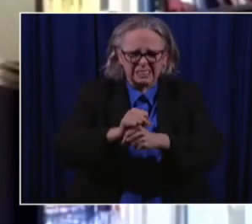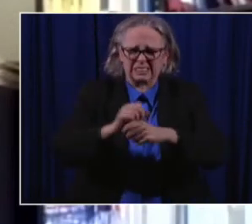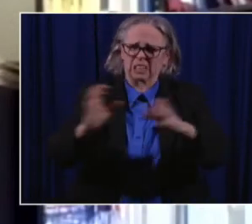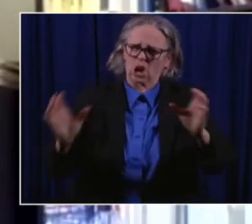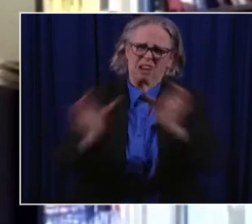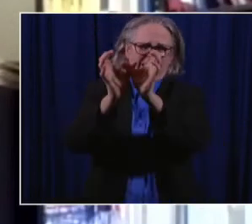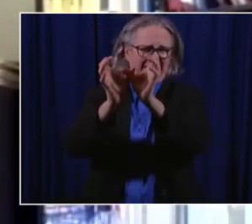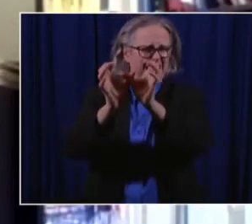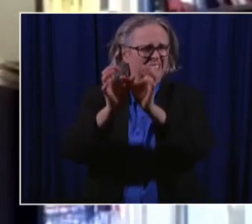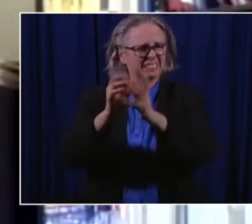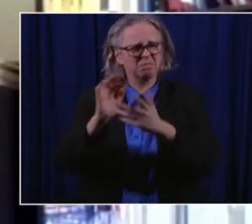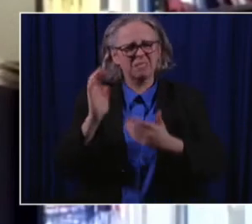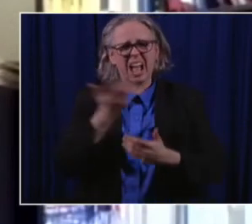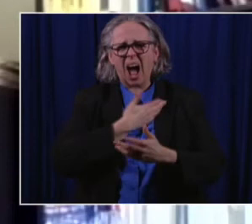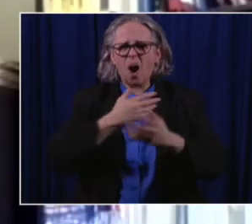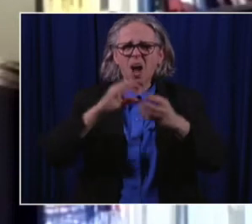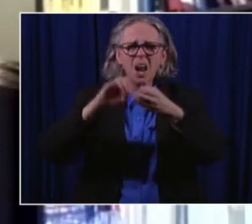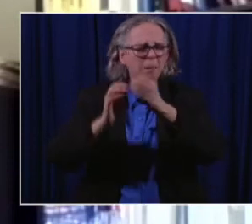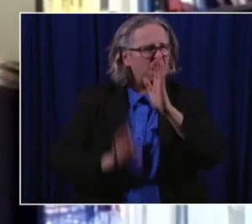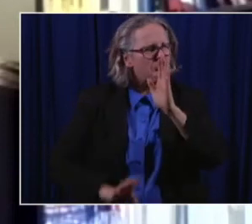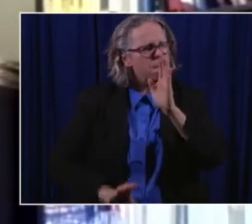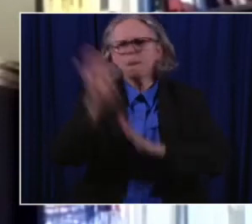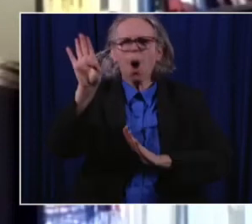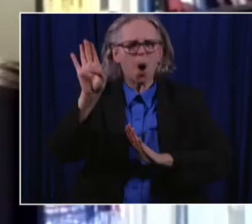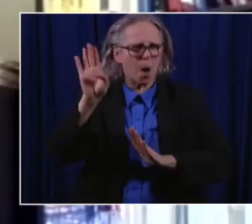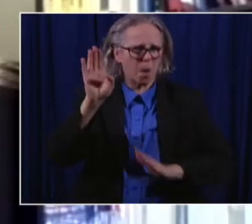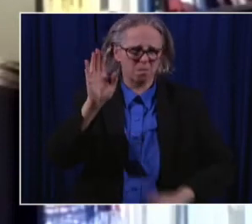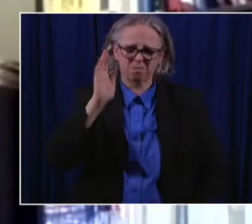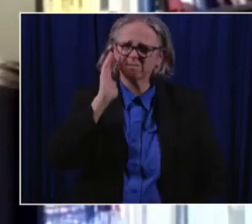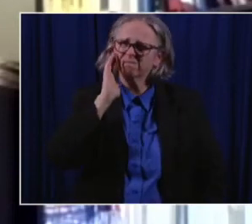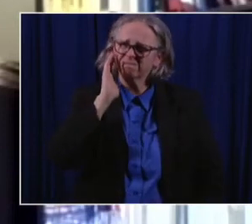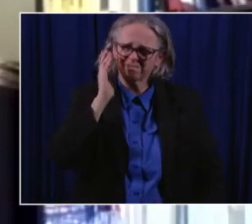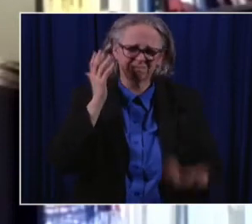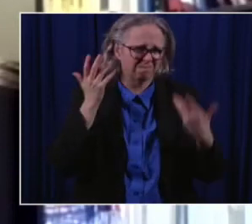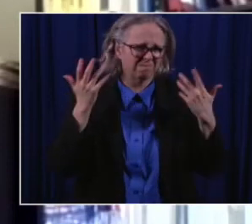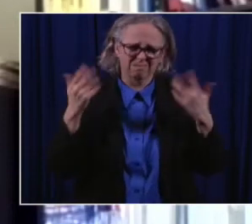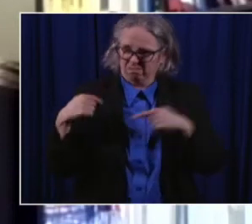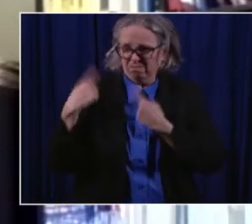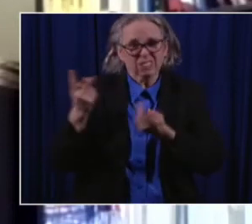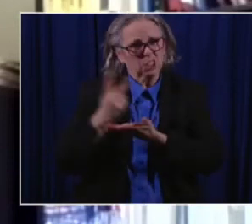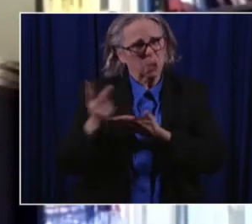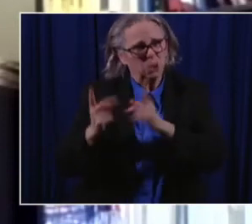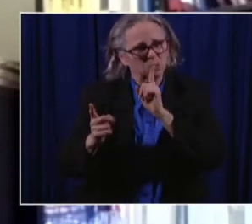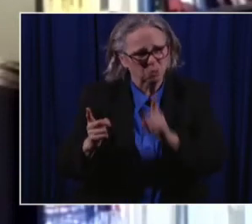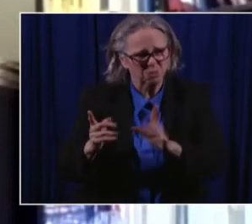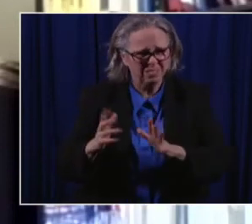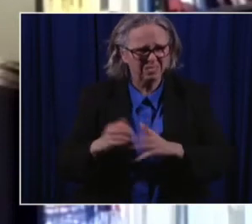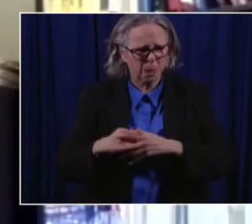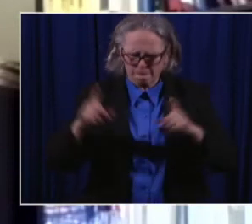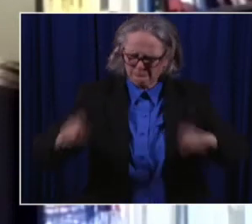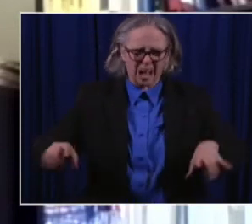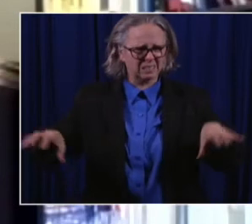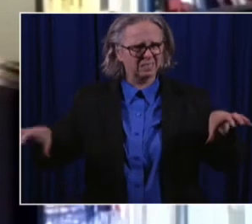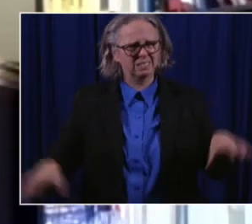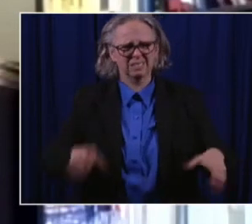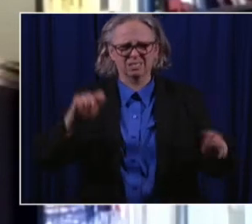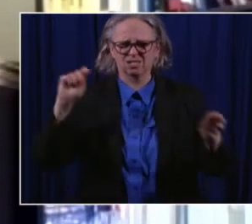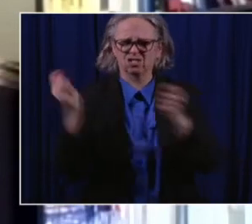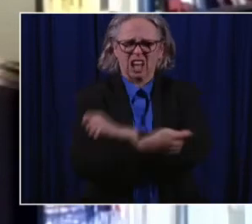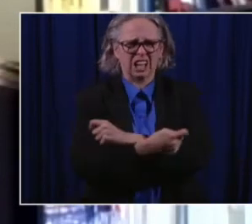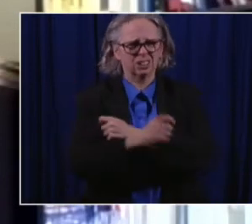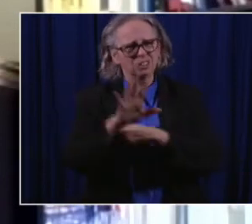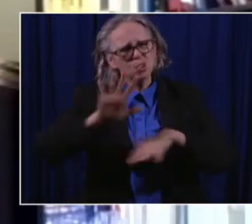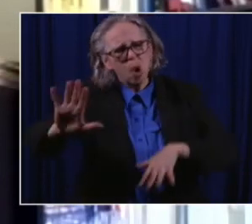up for weeks. We all must do our part to stop the spread of the virus right now. I would urge